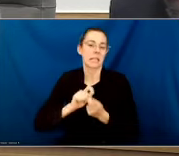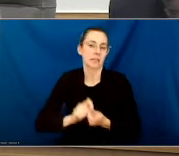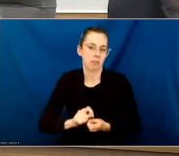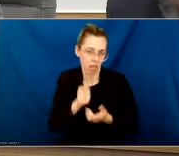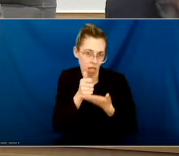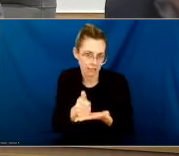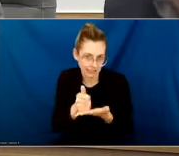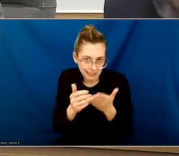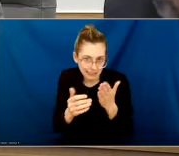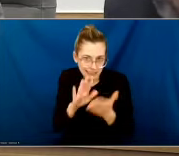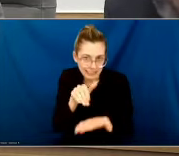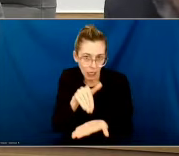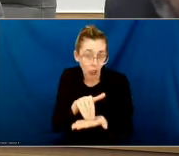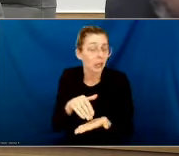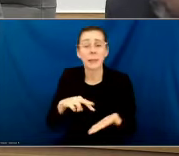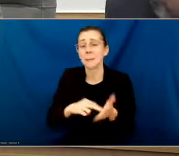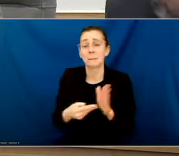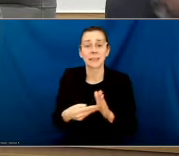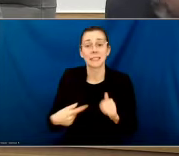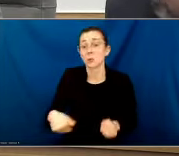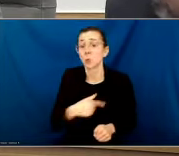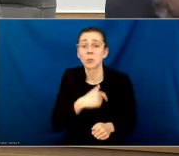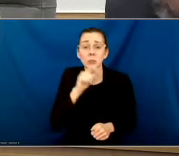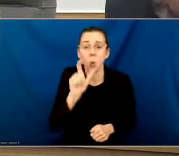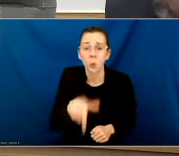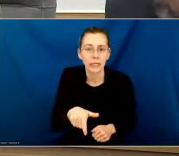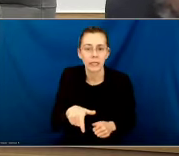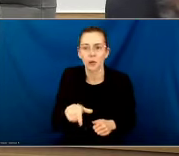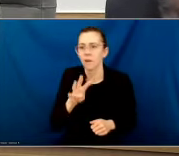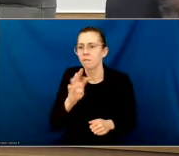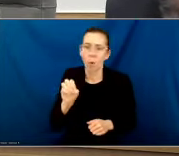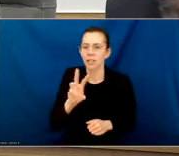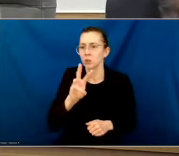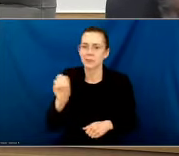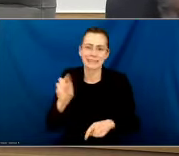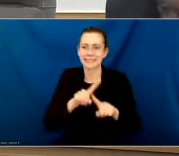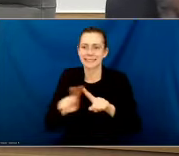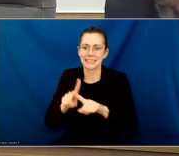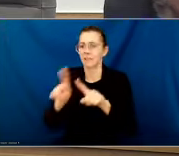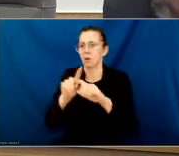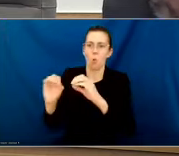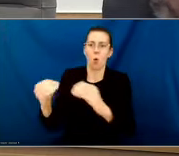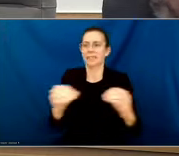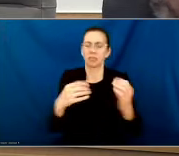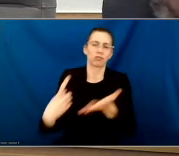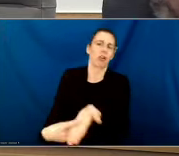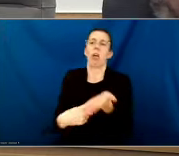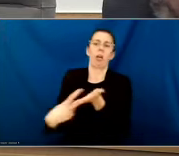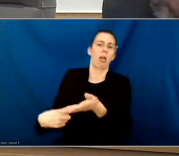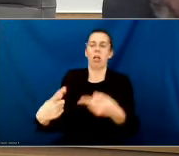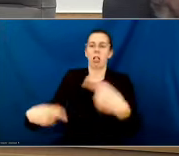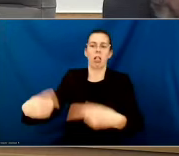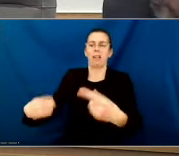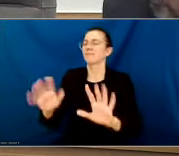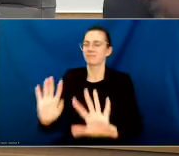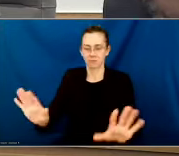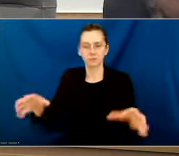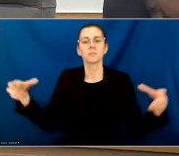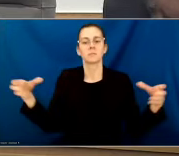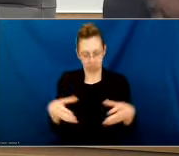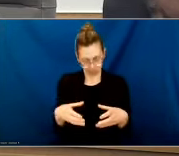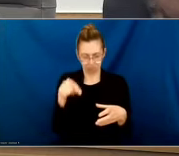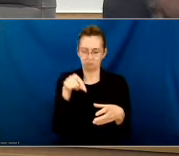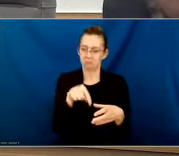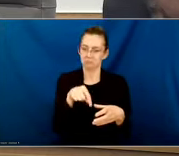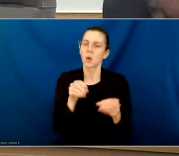40 to 60 different entities discussing the issue, but have it centralized and tone that back down to a more reasonable,